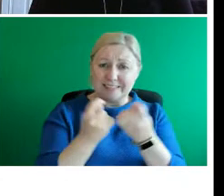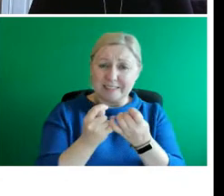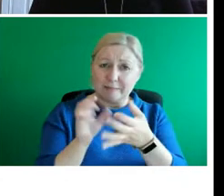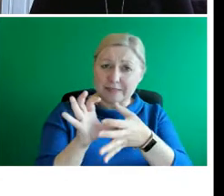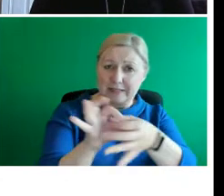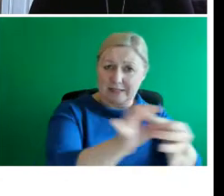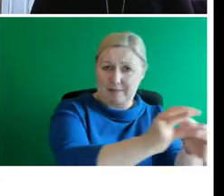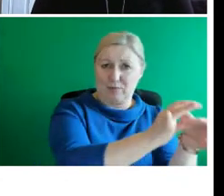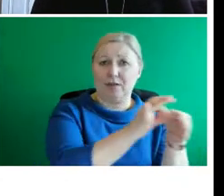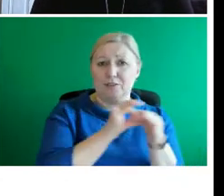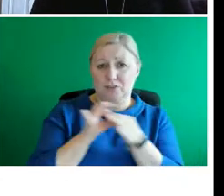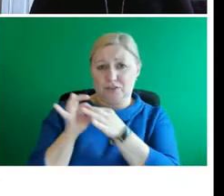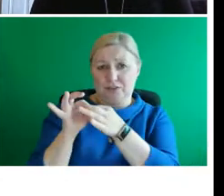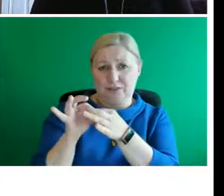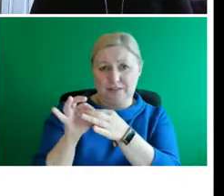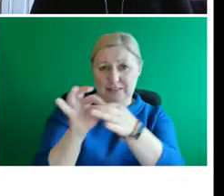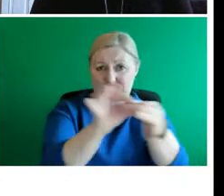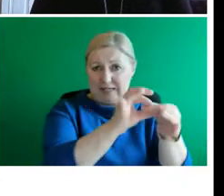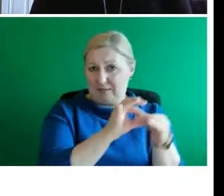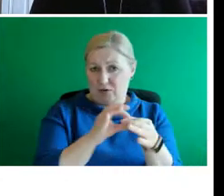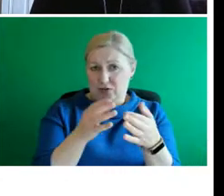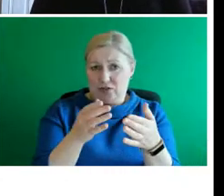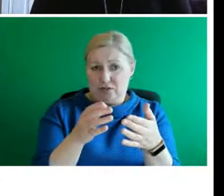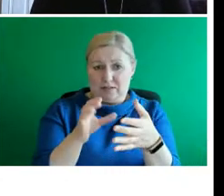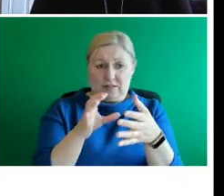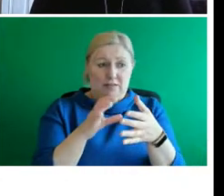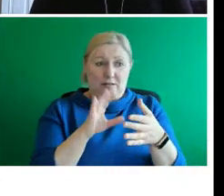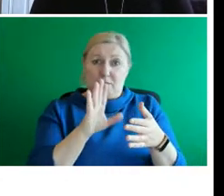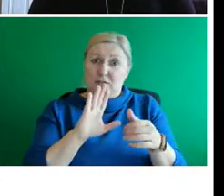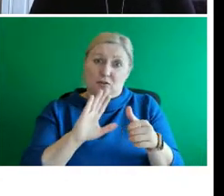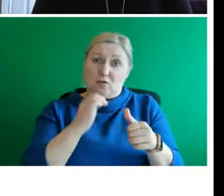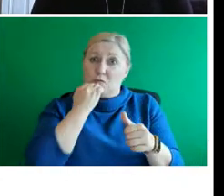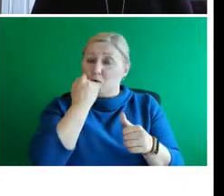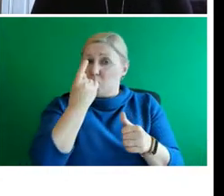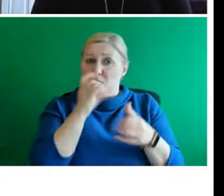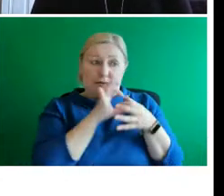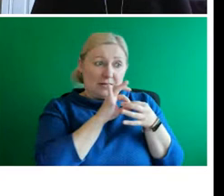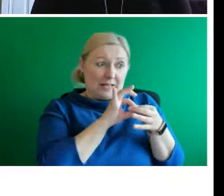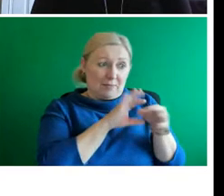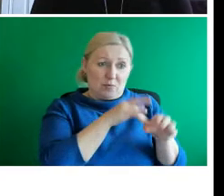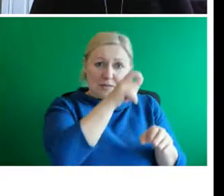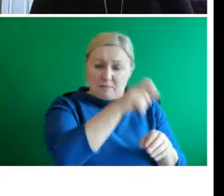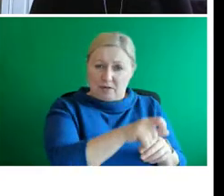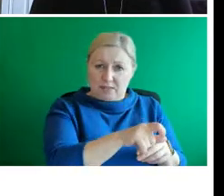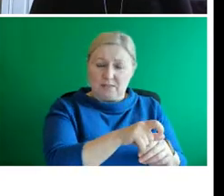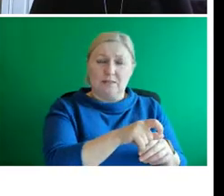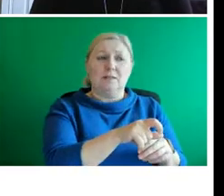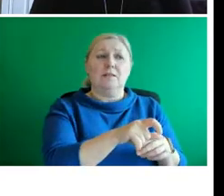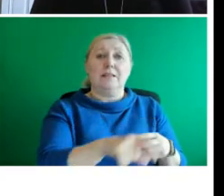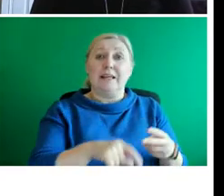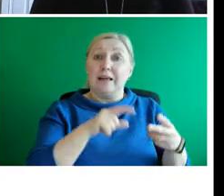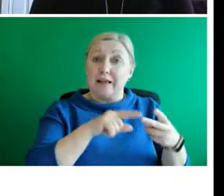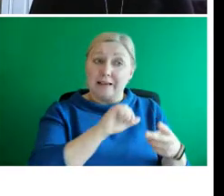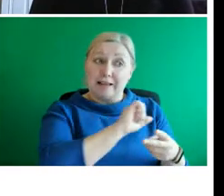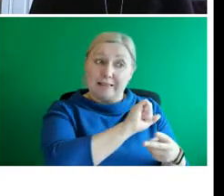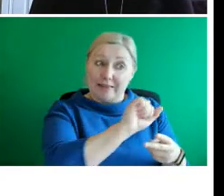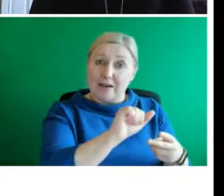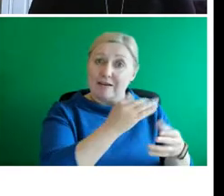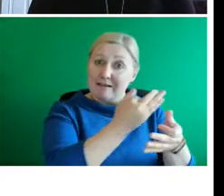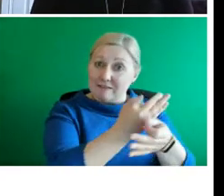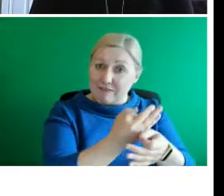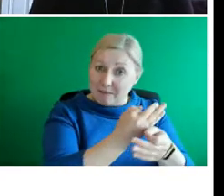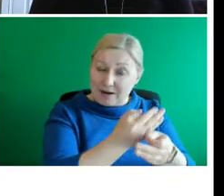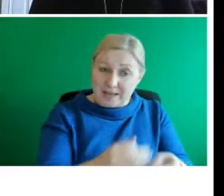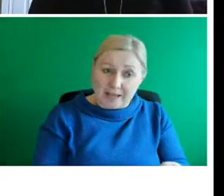need to do is we collaborate with the person first and foremost, with their family, with GP, with other agencies and with other medical specialties. We